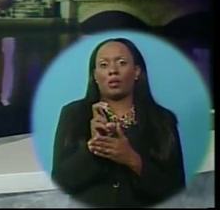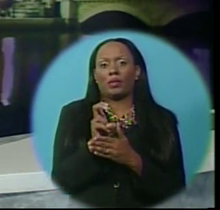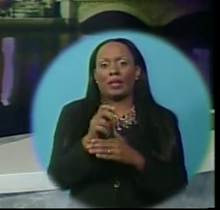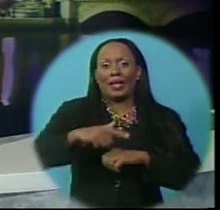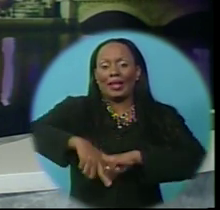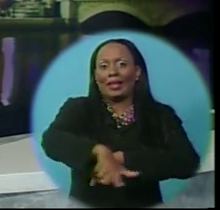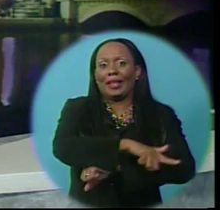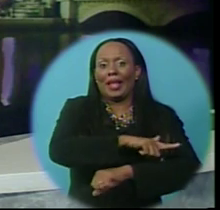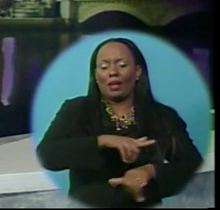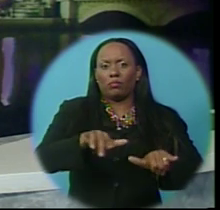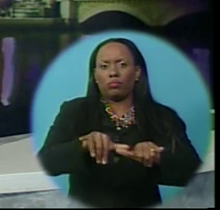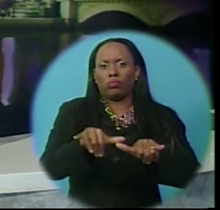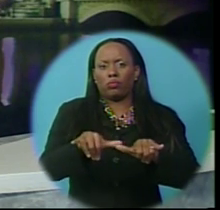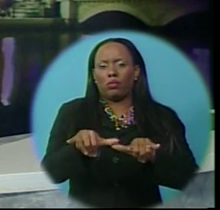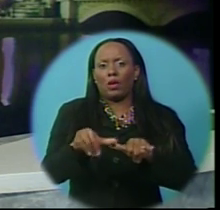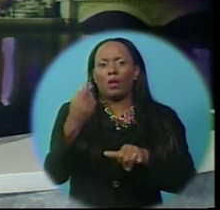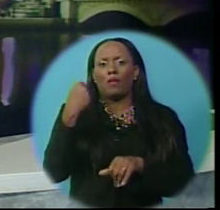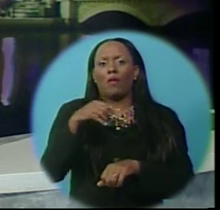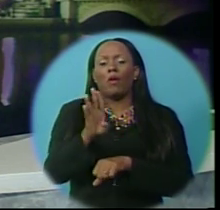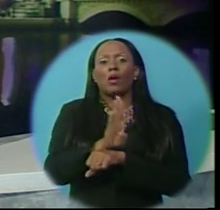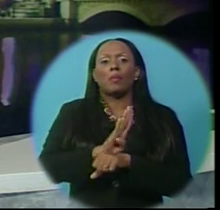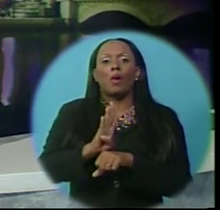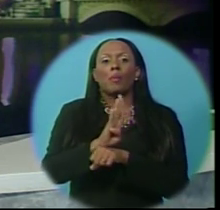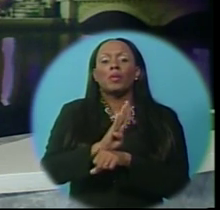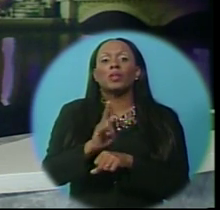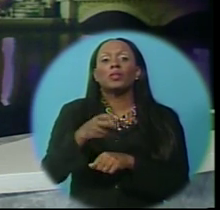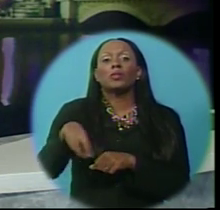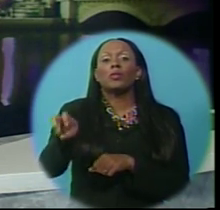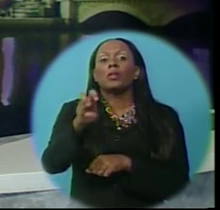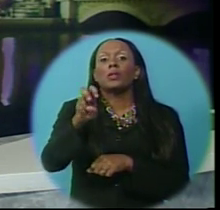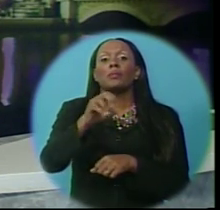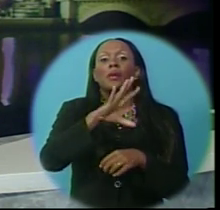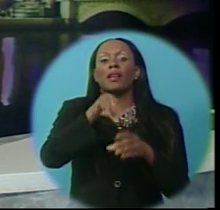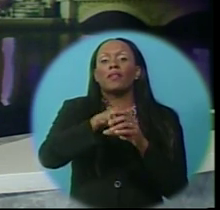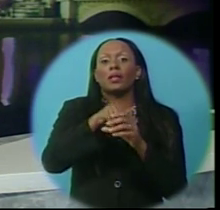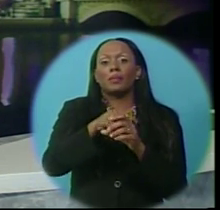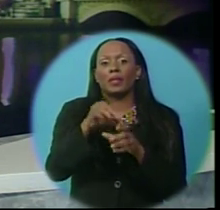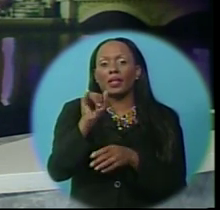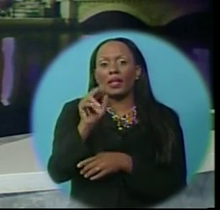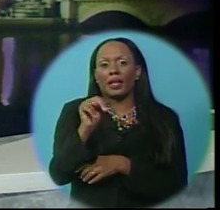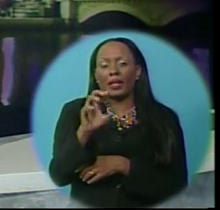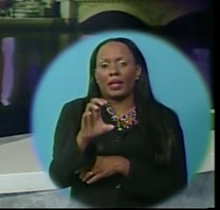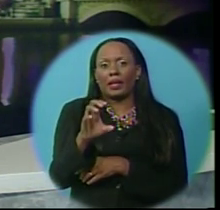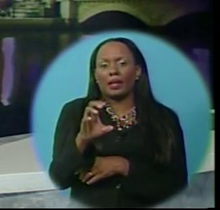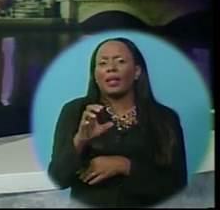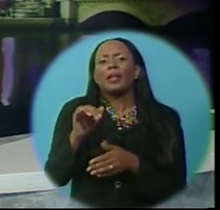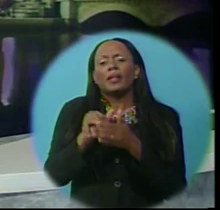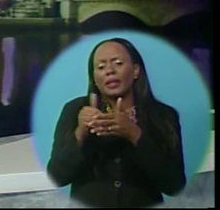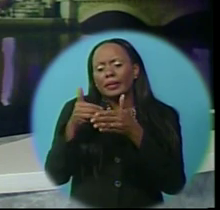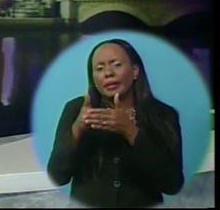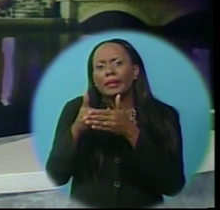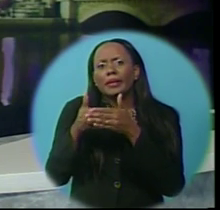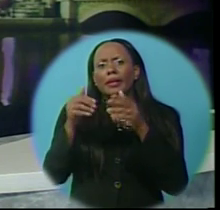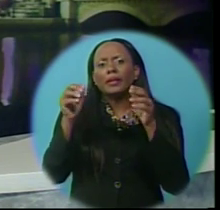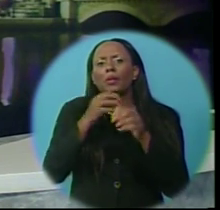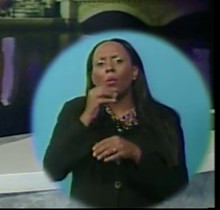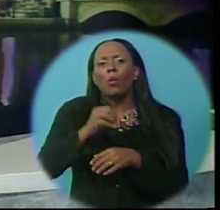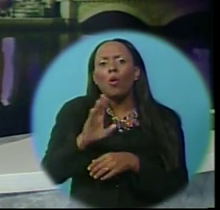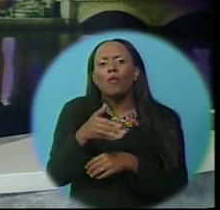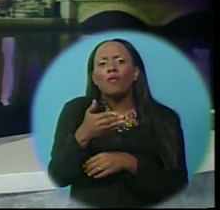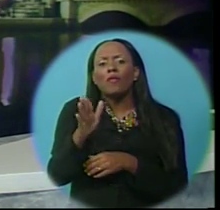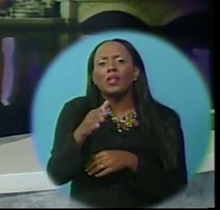the Barbados Tourism Investment Inc. The land, which is formerly the old fish market in Bay Street, will now be used